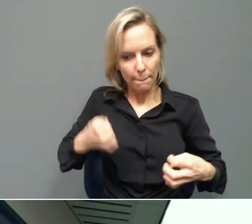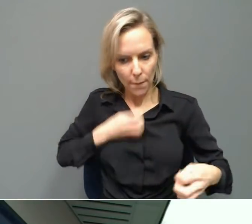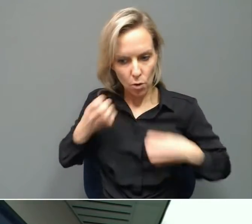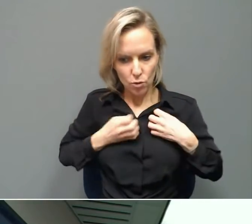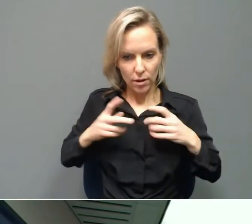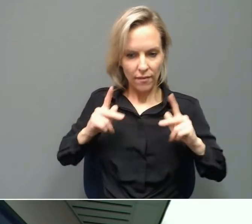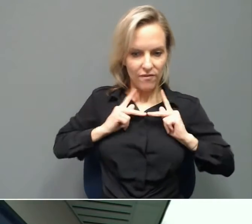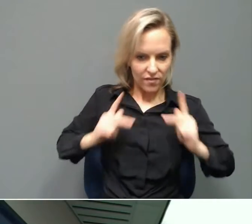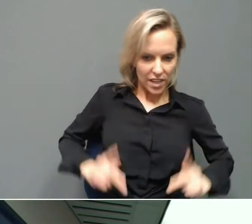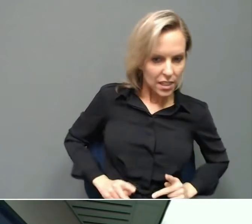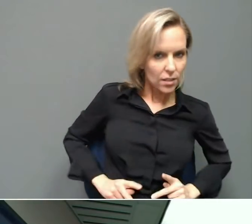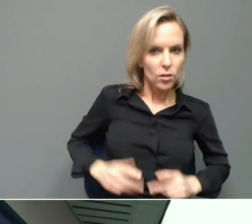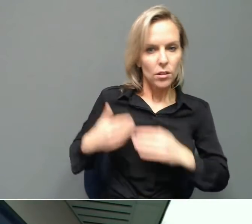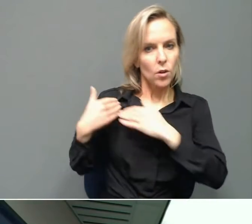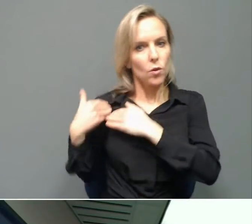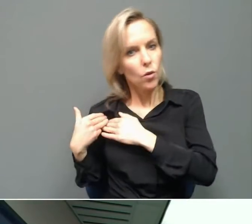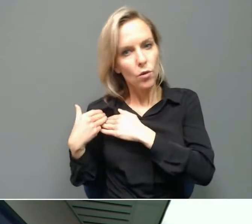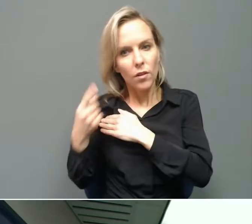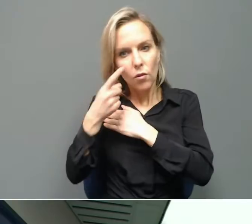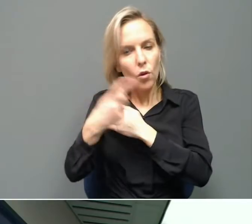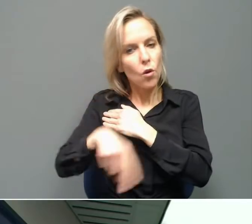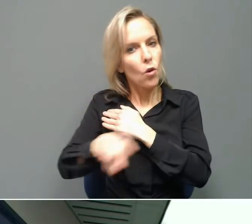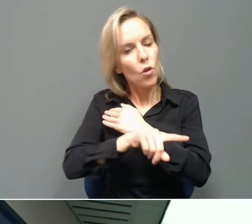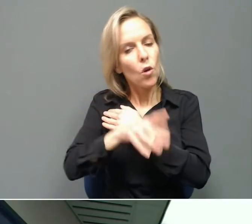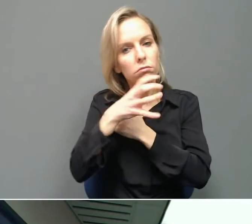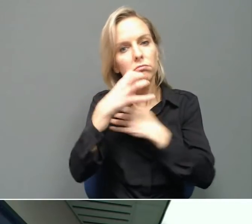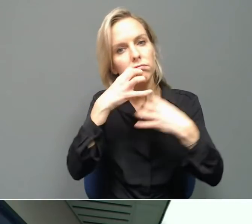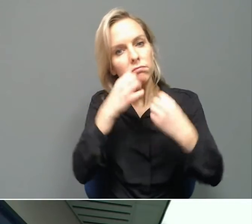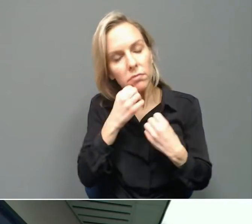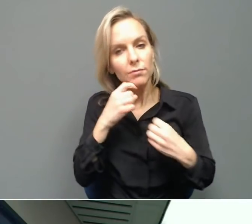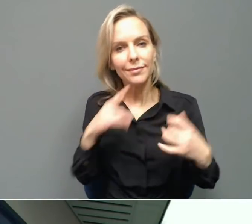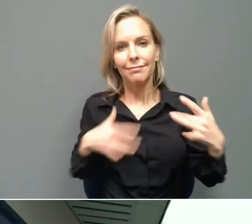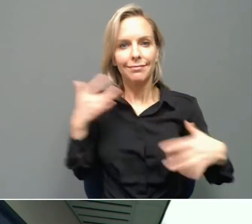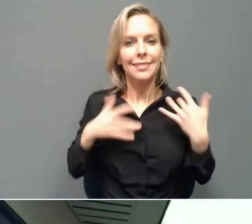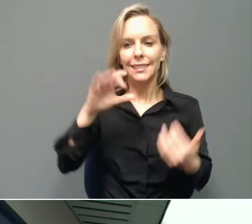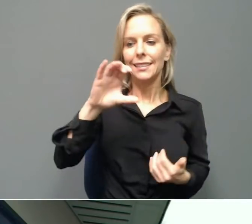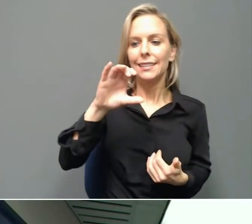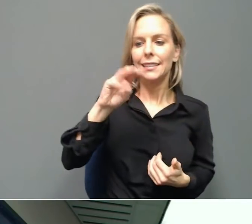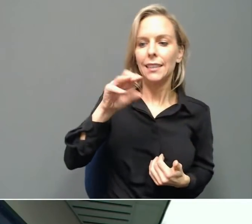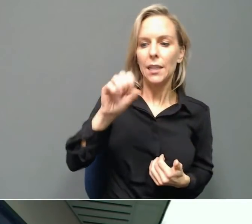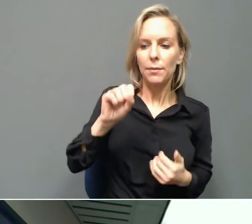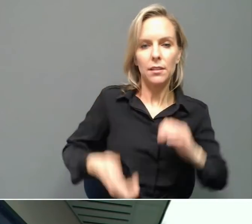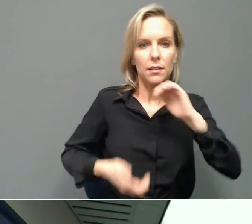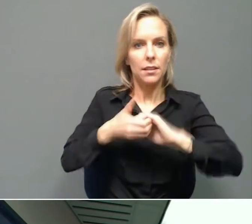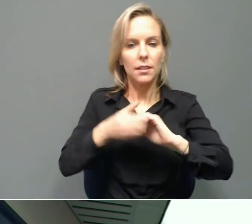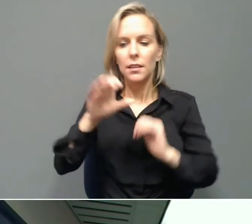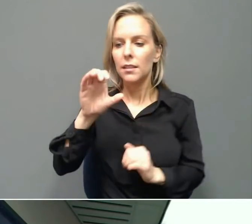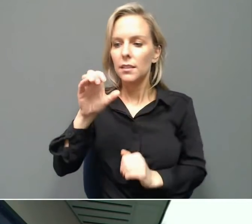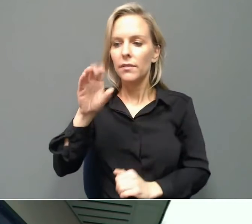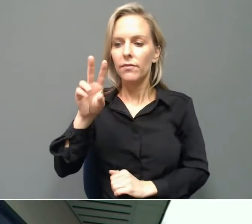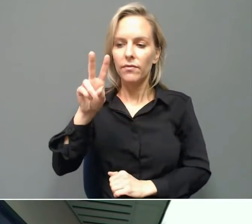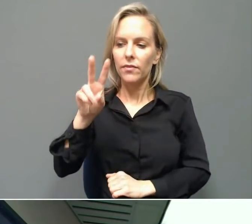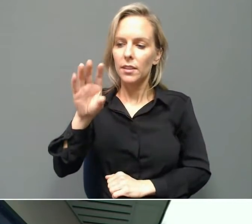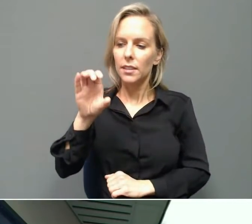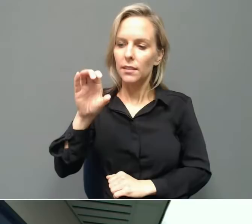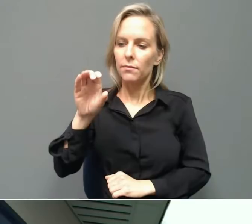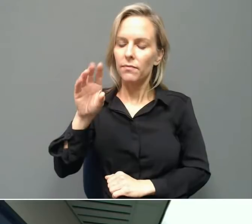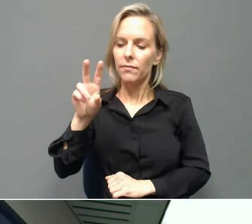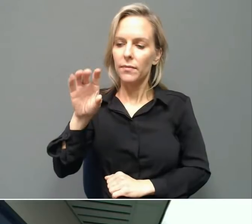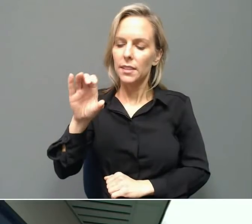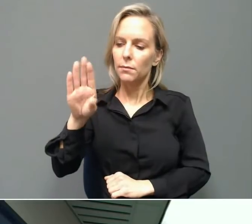residents and loved ones. So we are excited to announce that CMS, in conjunction with CDC, has released guidance for indoor